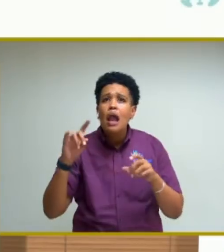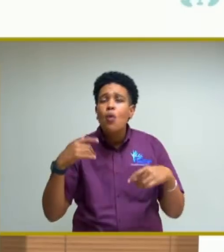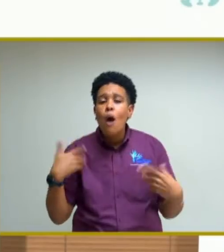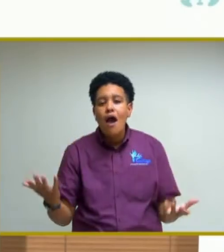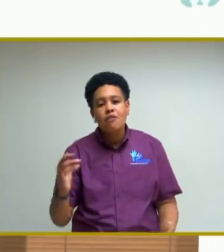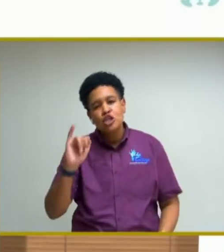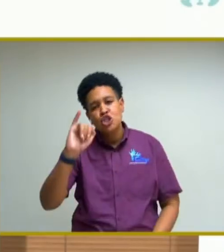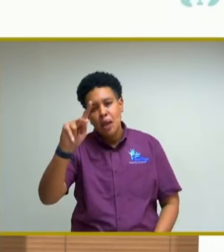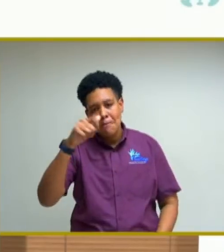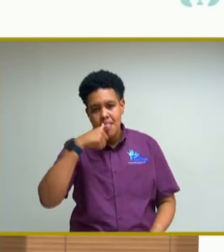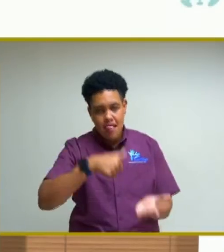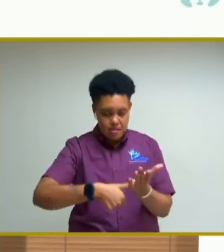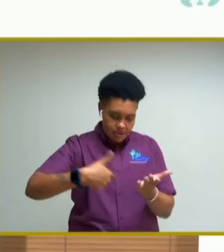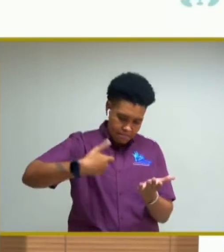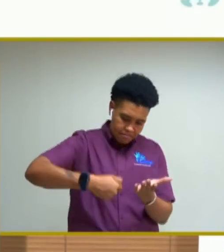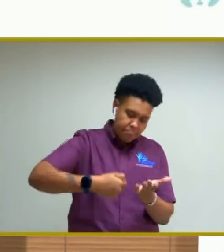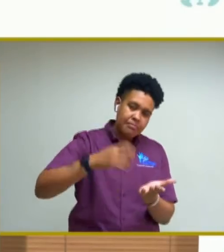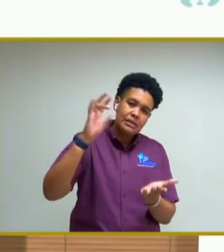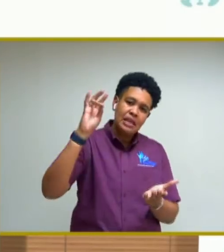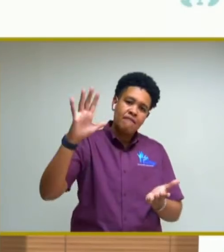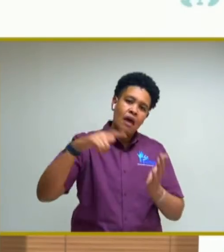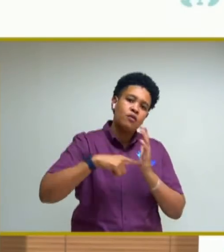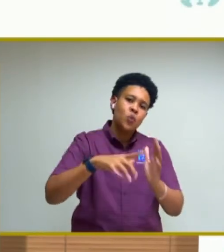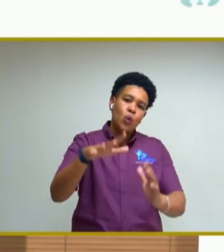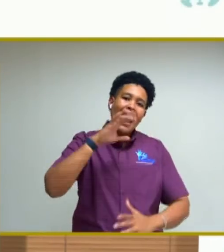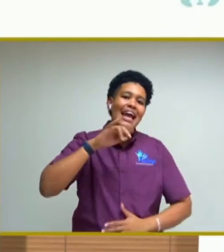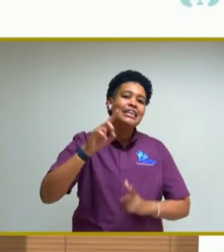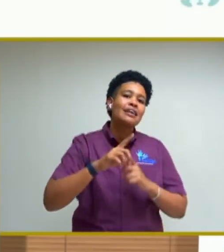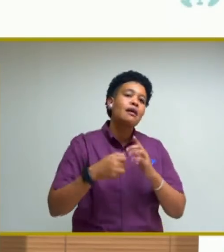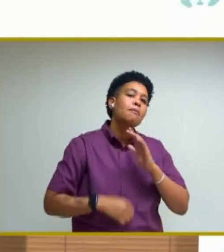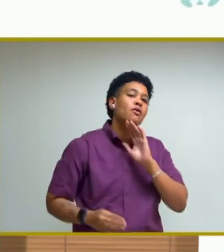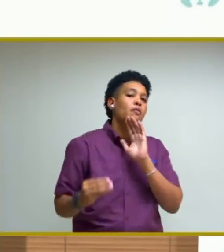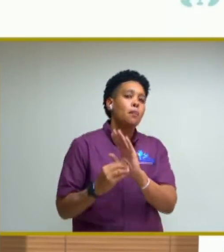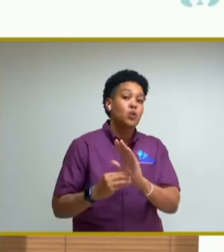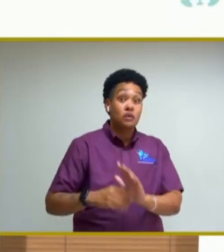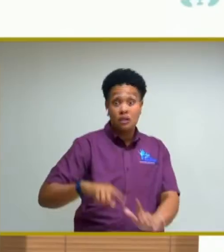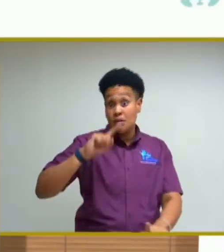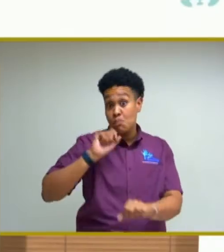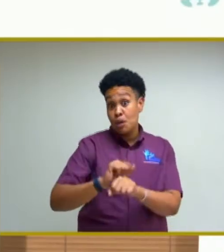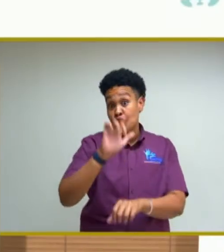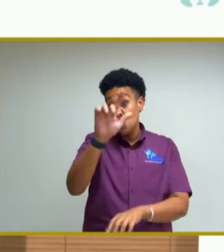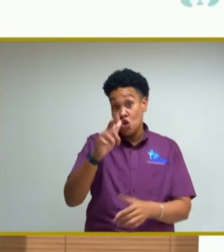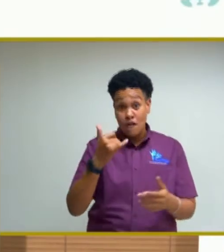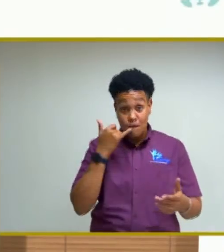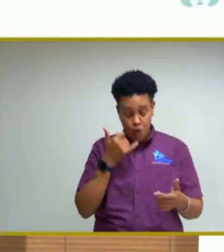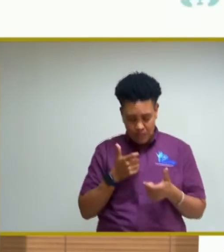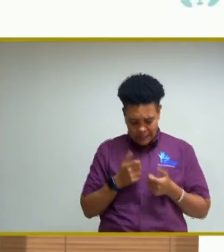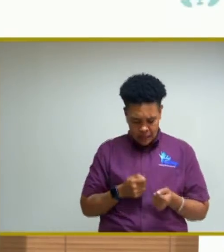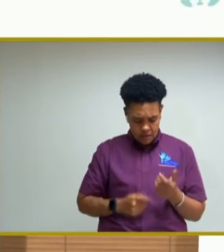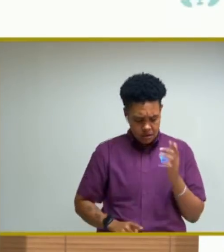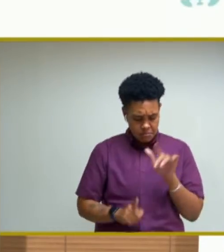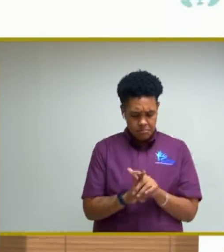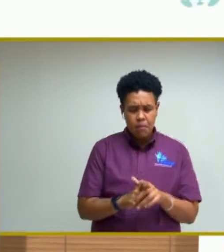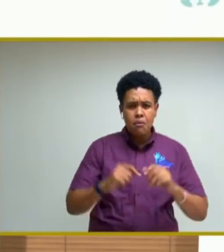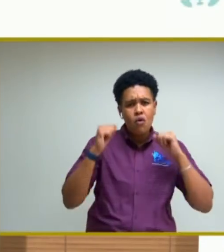Peace. Ensure that you have your text message confirmation or confirmation of appointment.